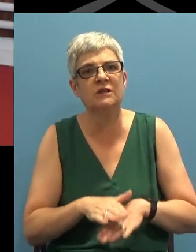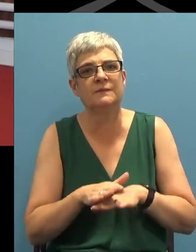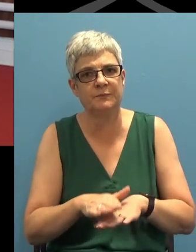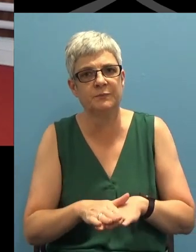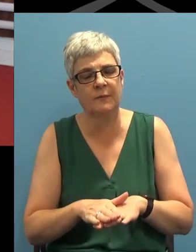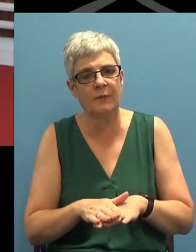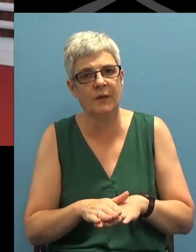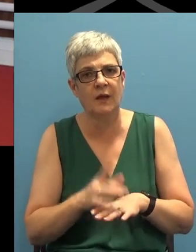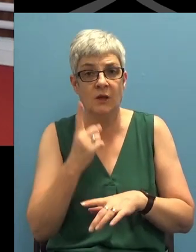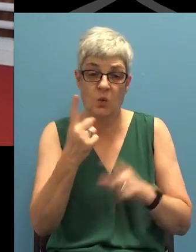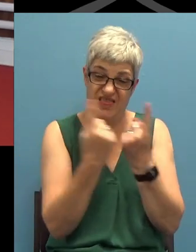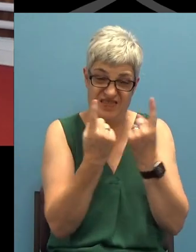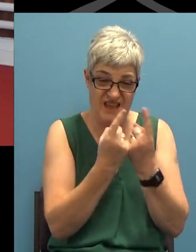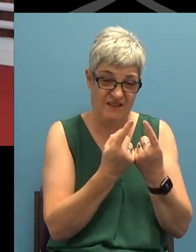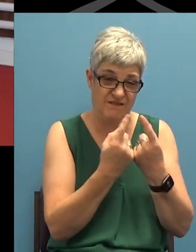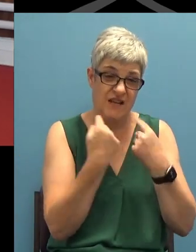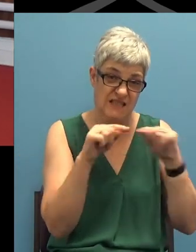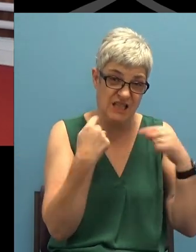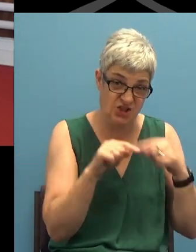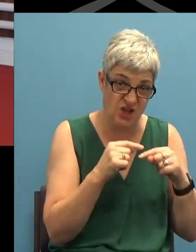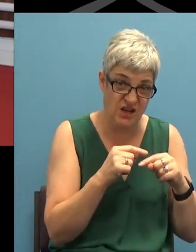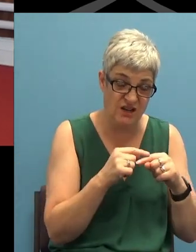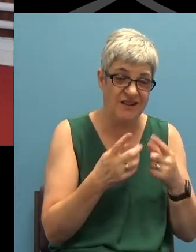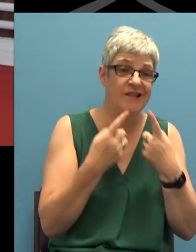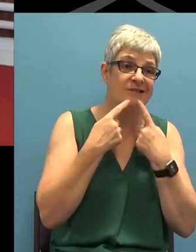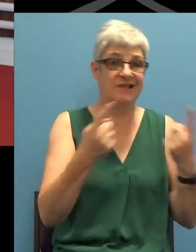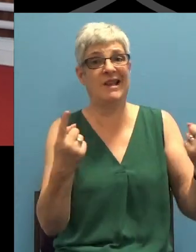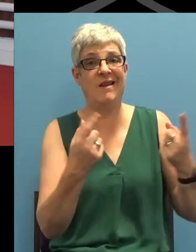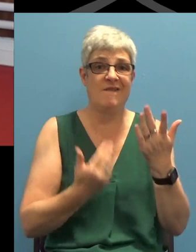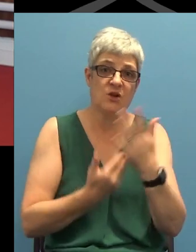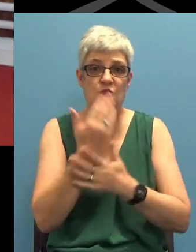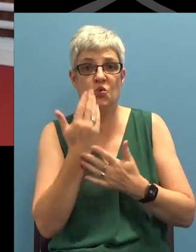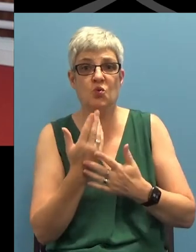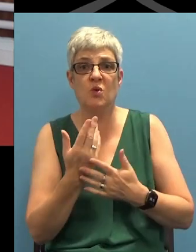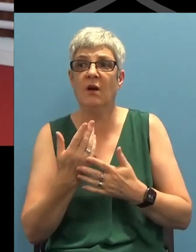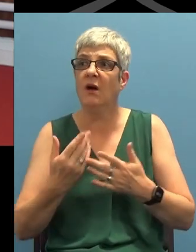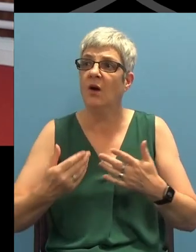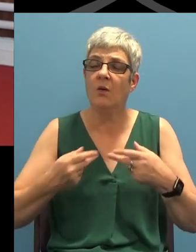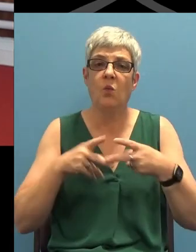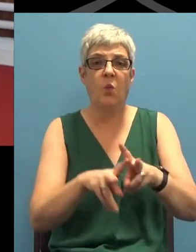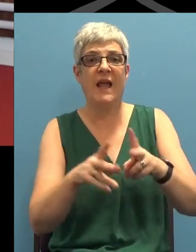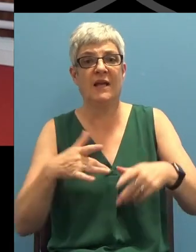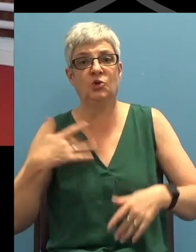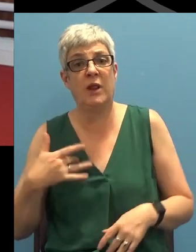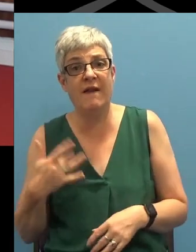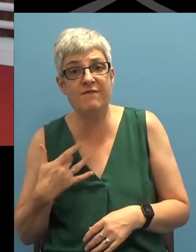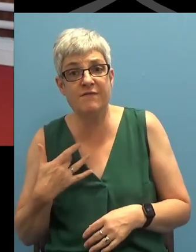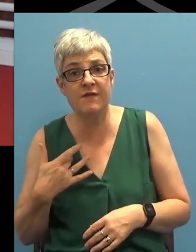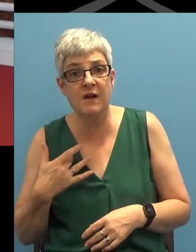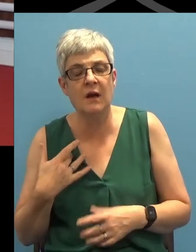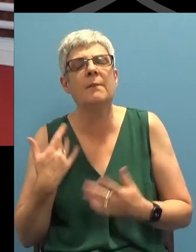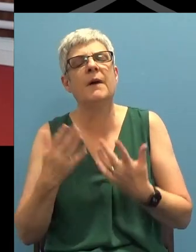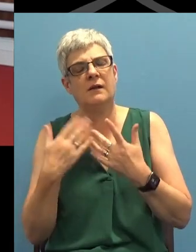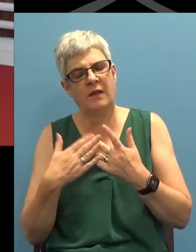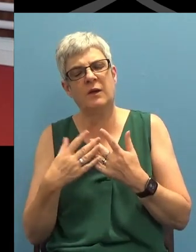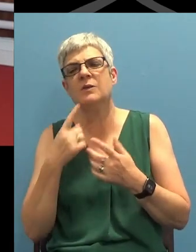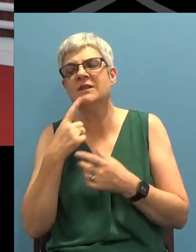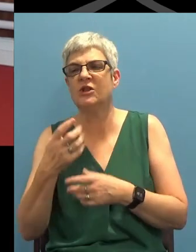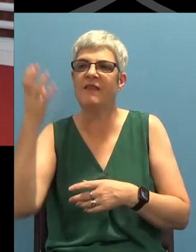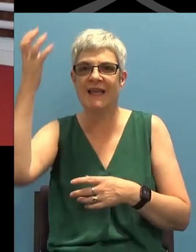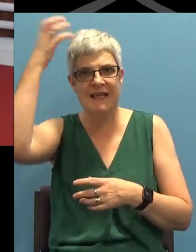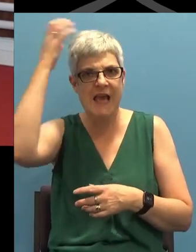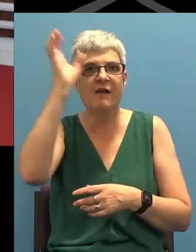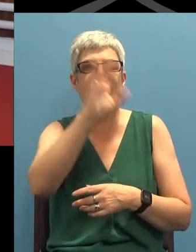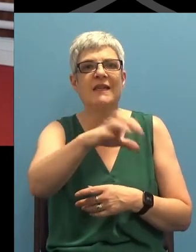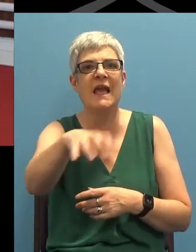It is one thing for a teacher to come proclaiming some new way to live, but it's another when the King of